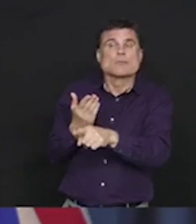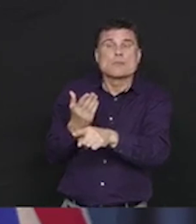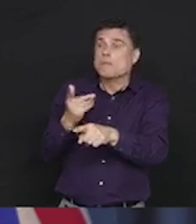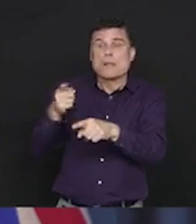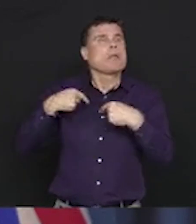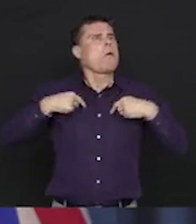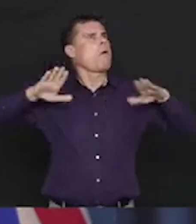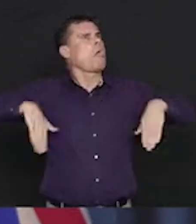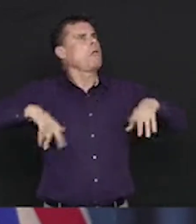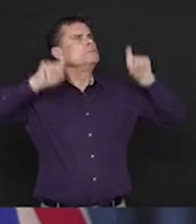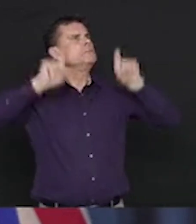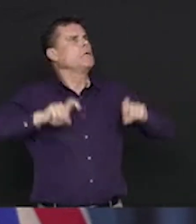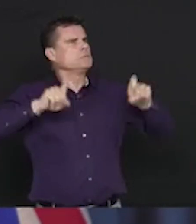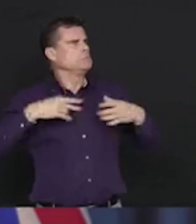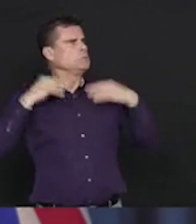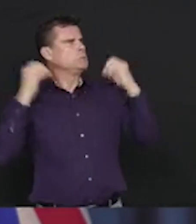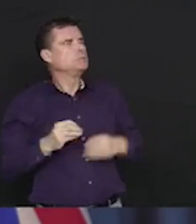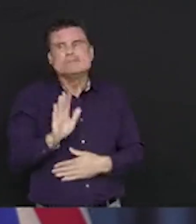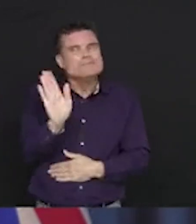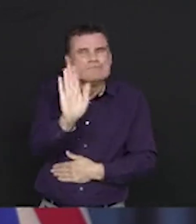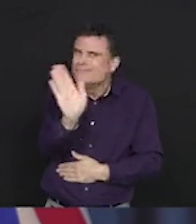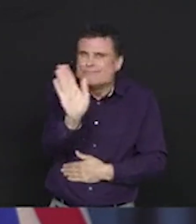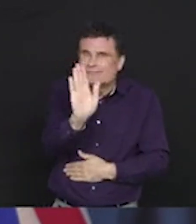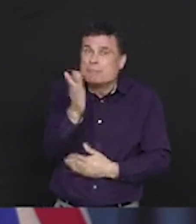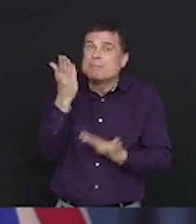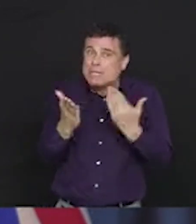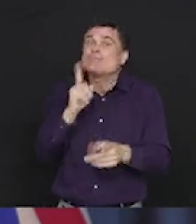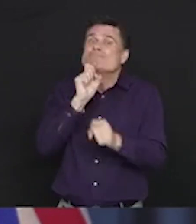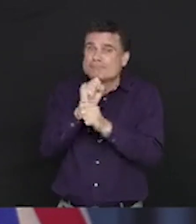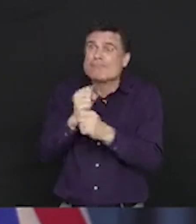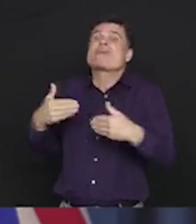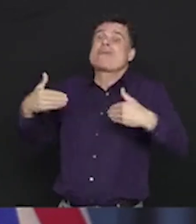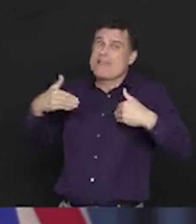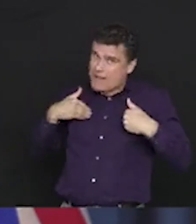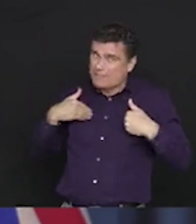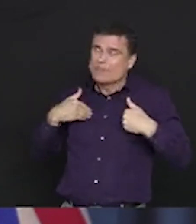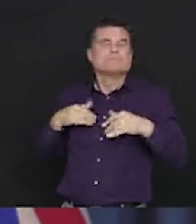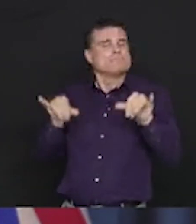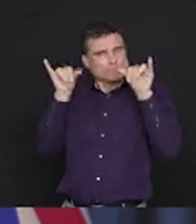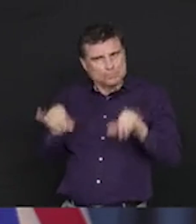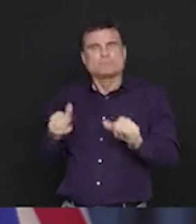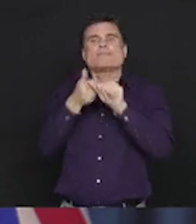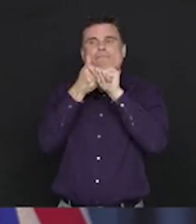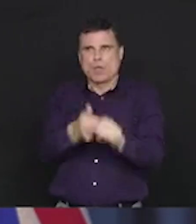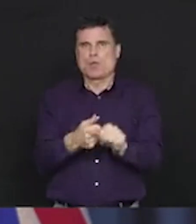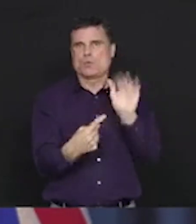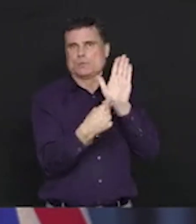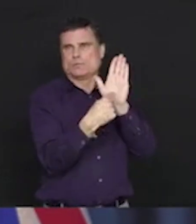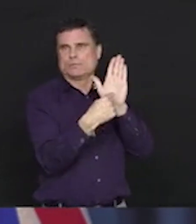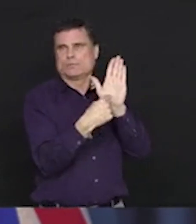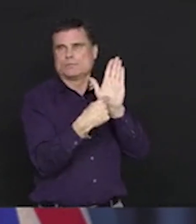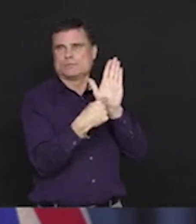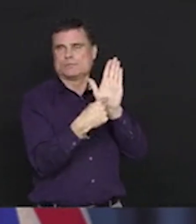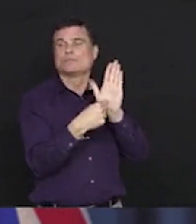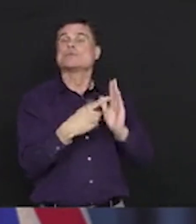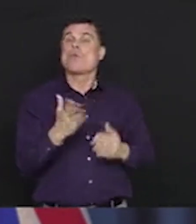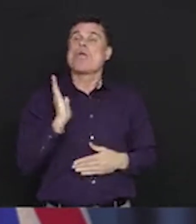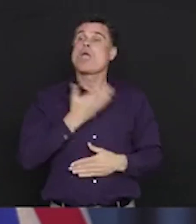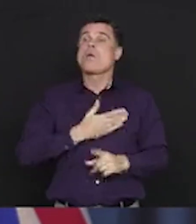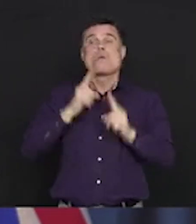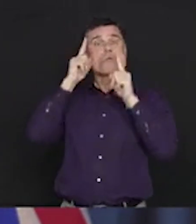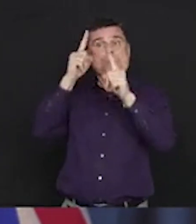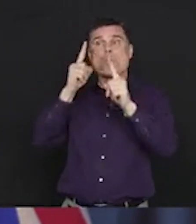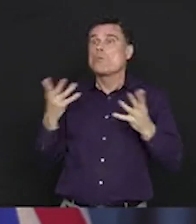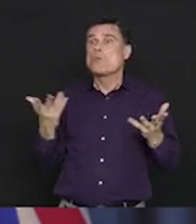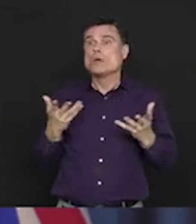obviously an important consideration. It's about risk to the public and understanding where that risk is and the measures that we all need to